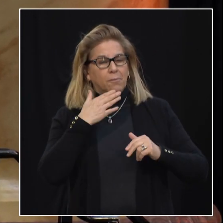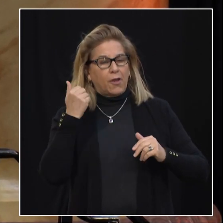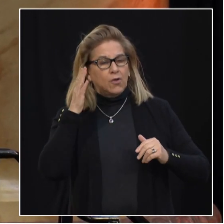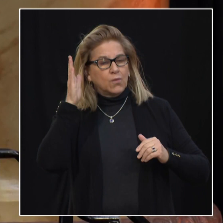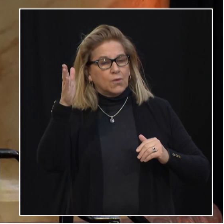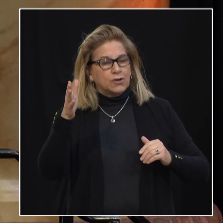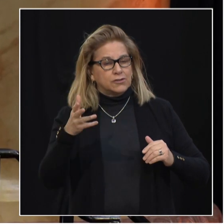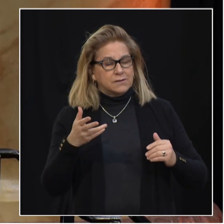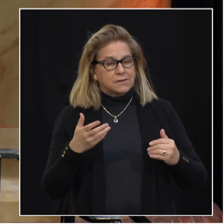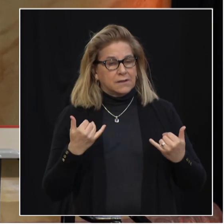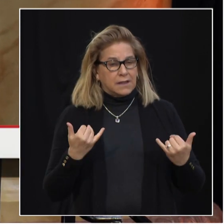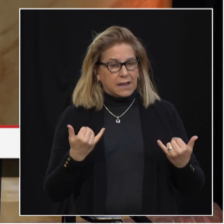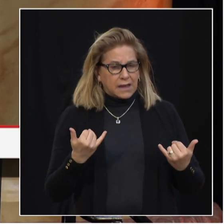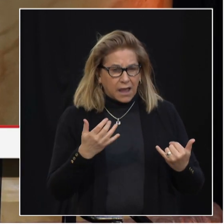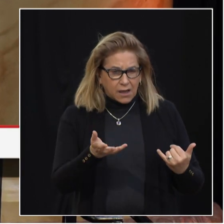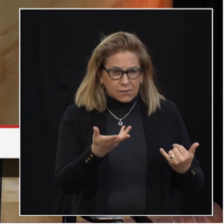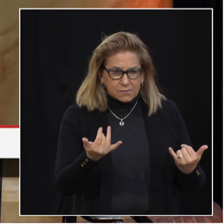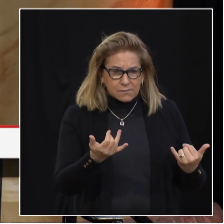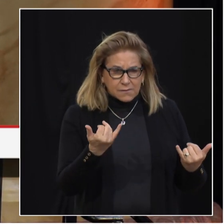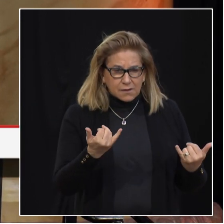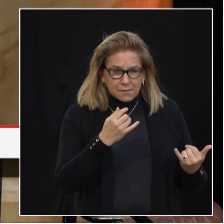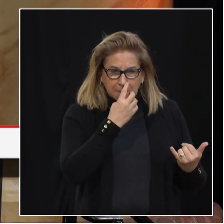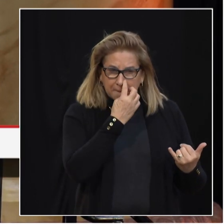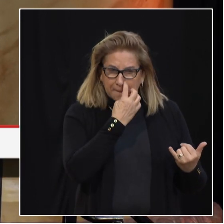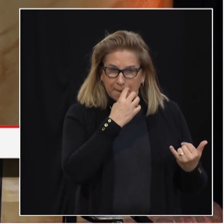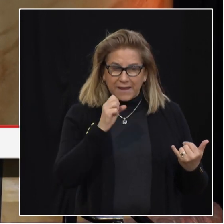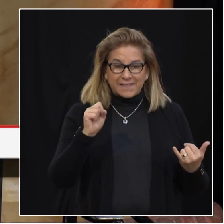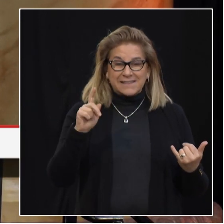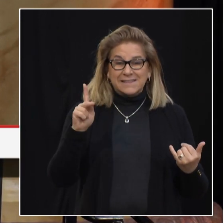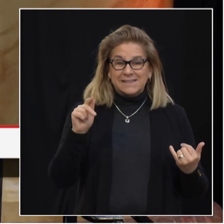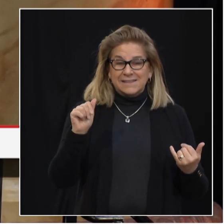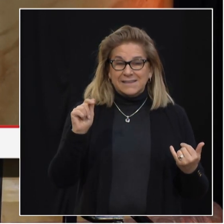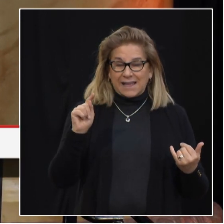March Madness event today, where we learn, yeah, all